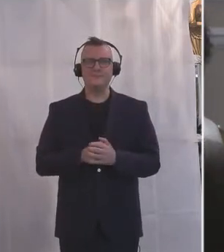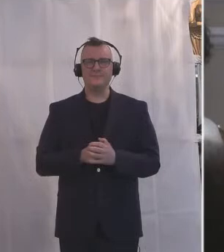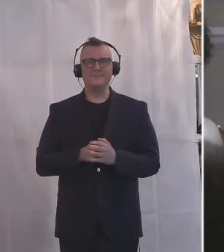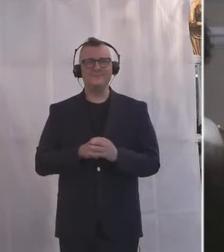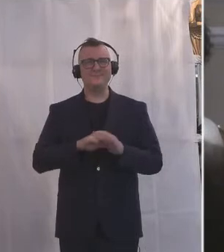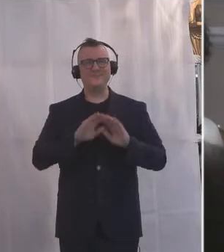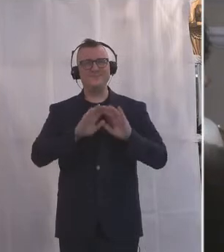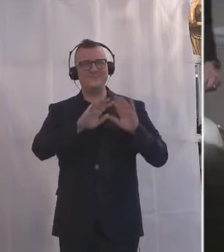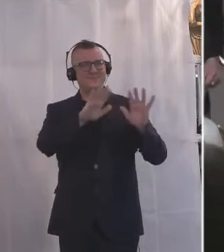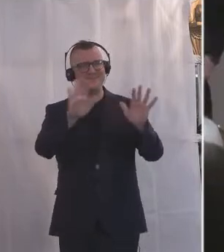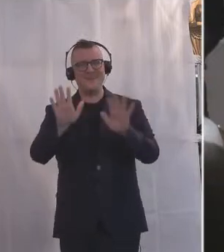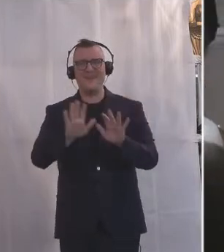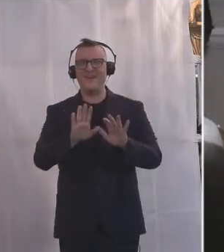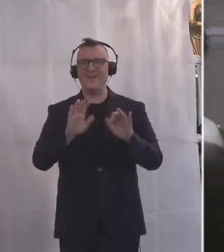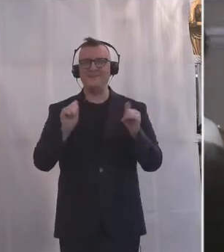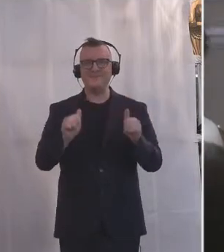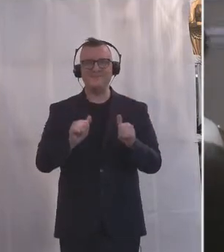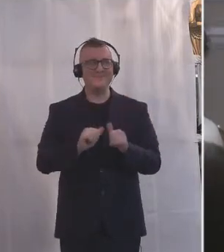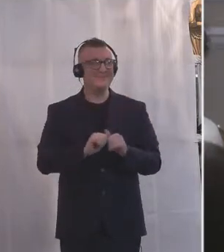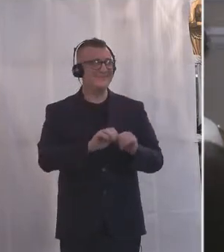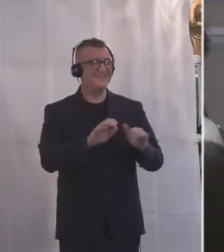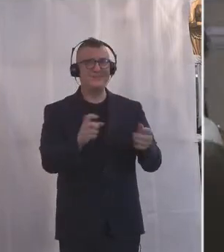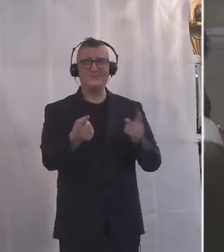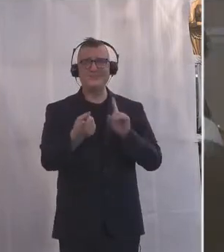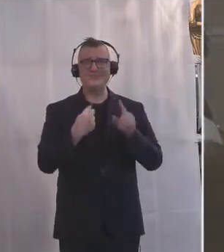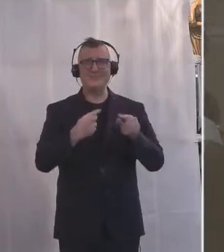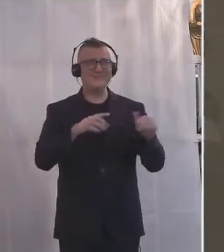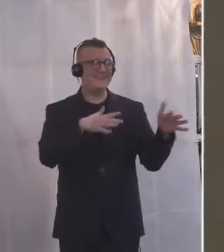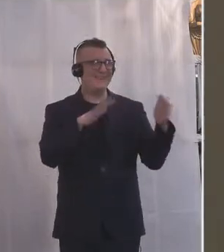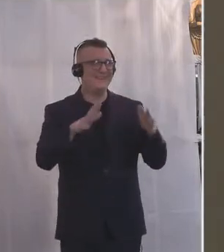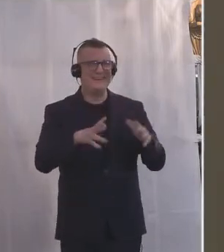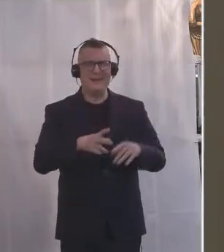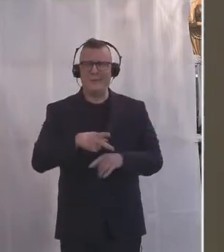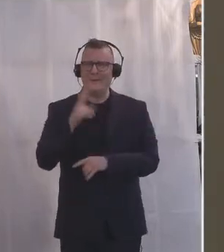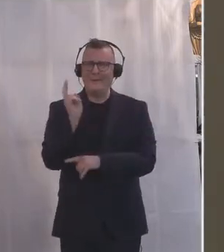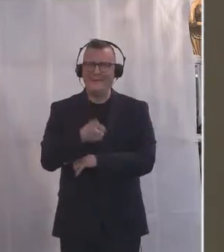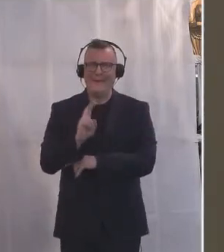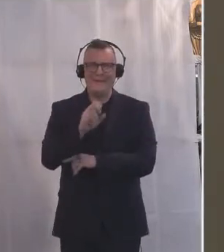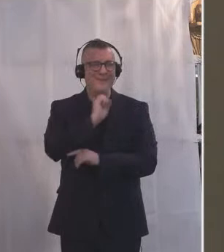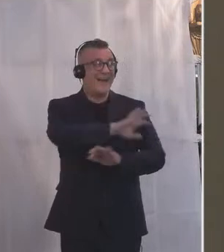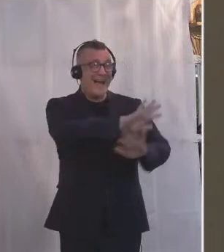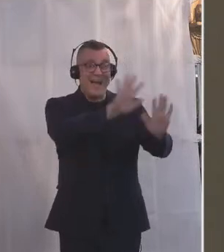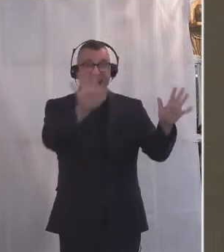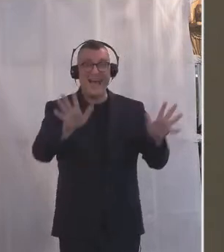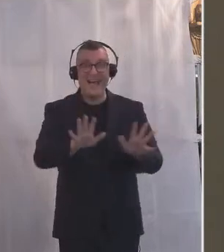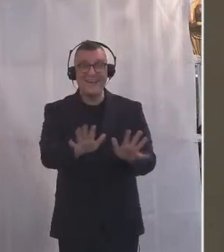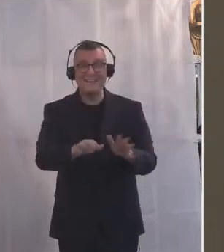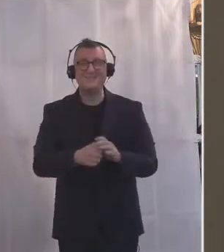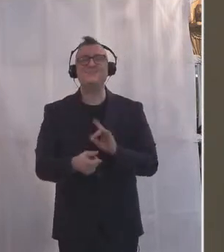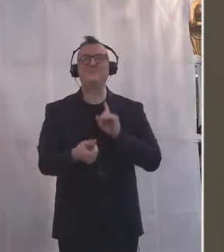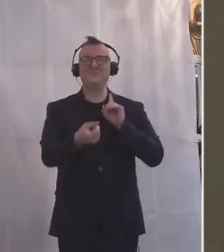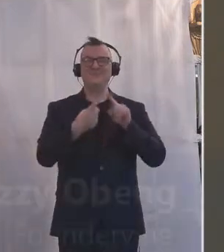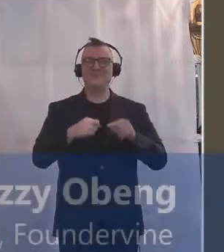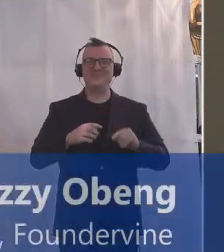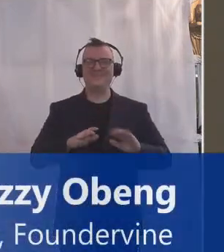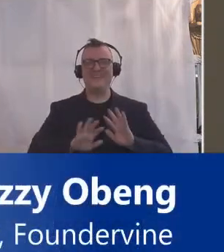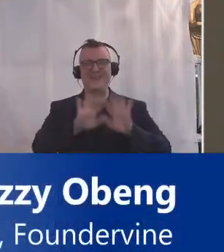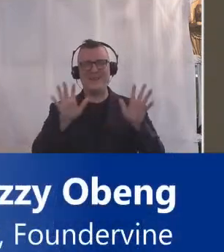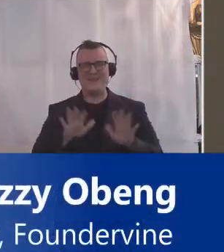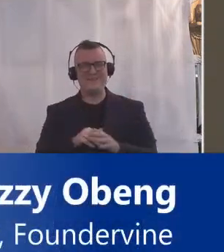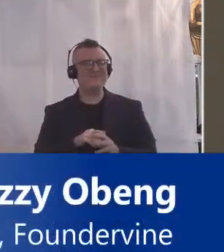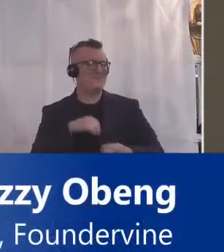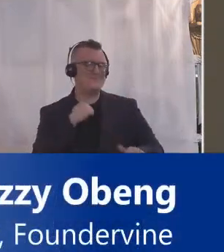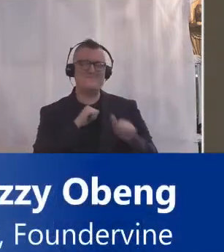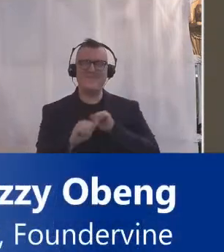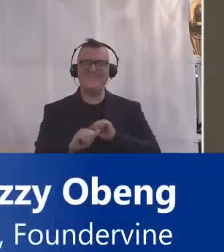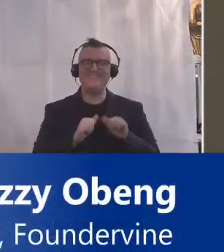Hi, everyone. Oh, gosh, we're going to do that again. Hi, everyone. Hi. There we go.